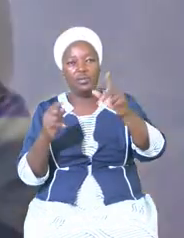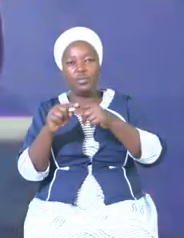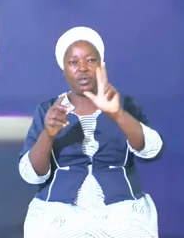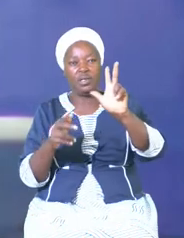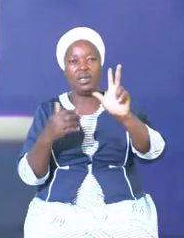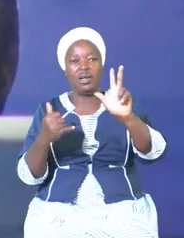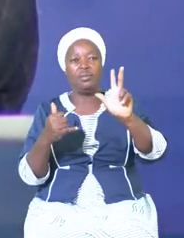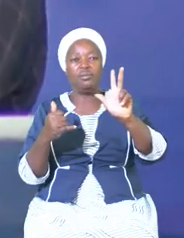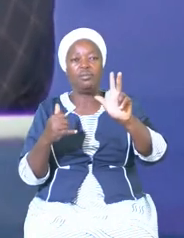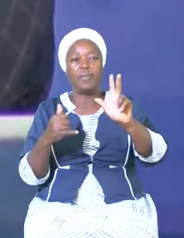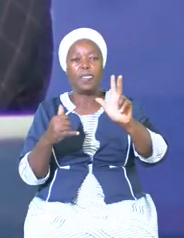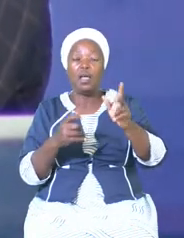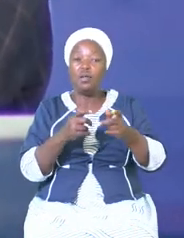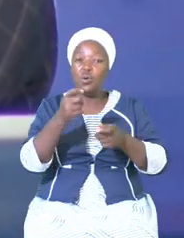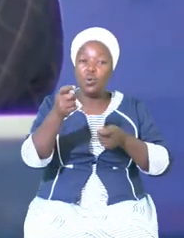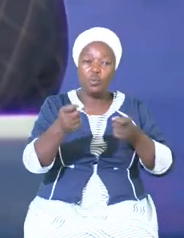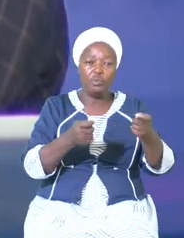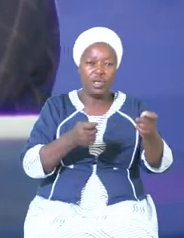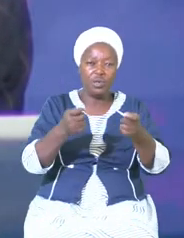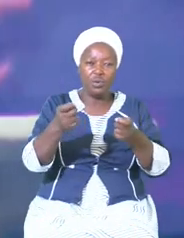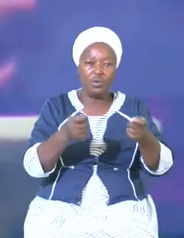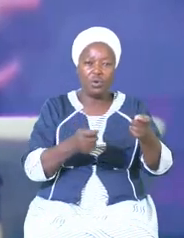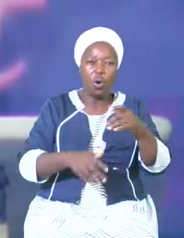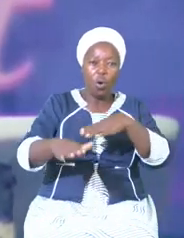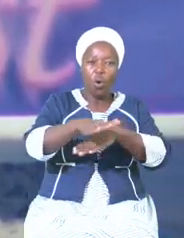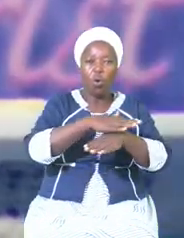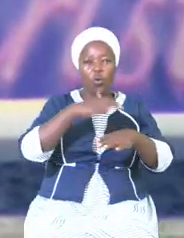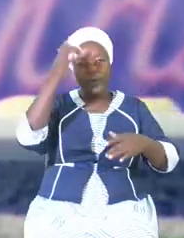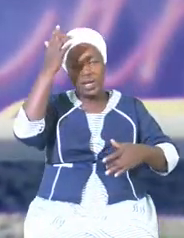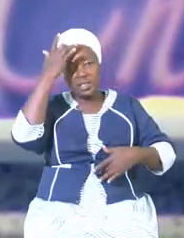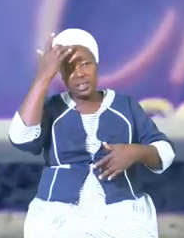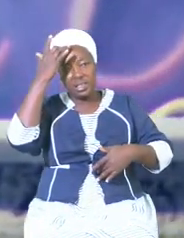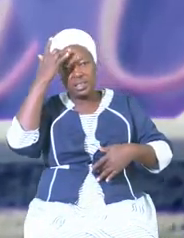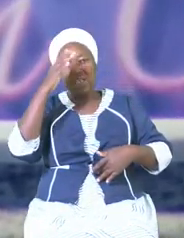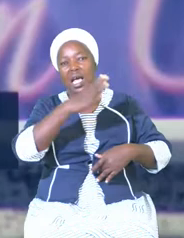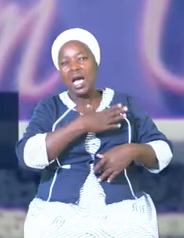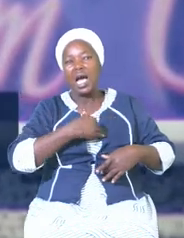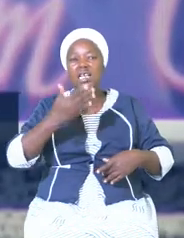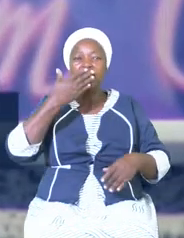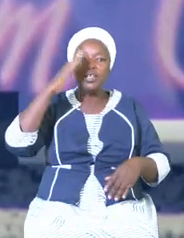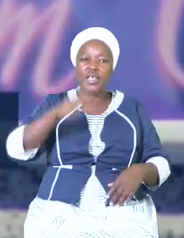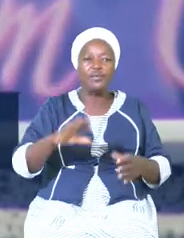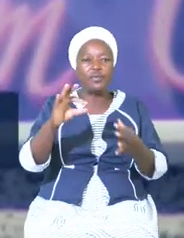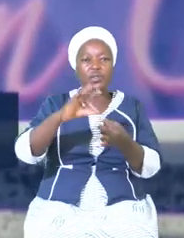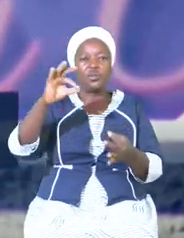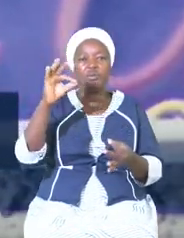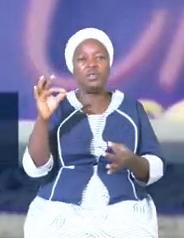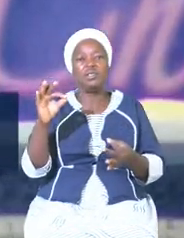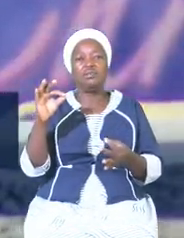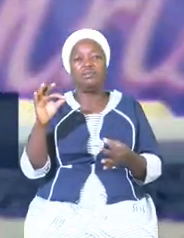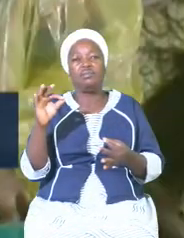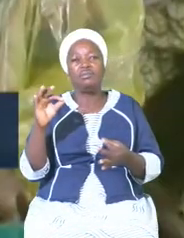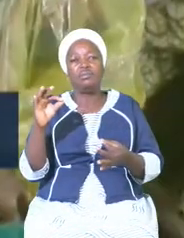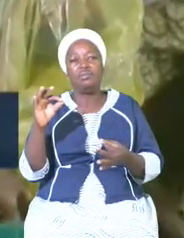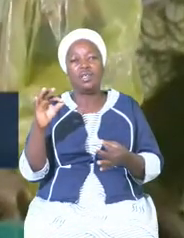three, dominion over sicknesses and evil spirits. Dominion. Somebody